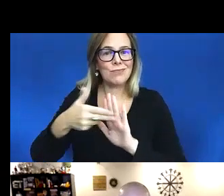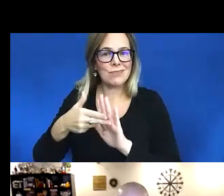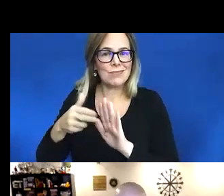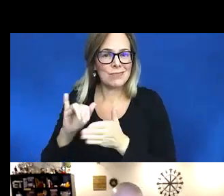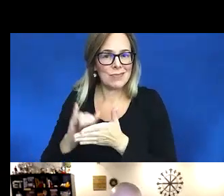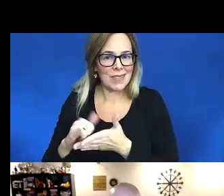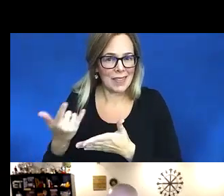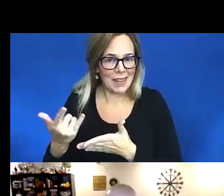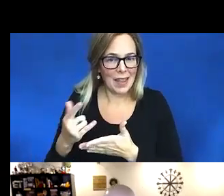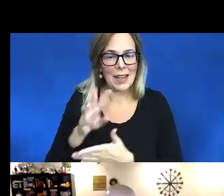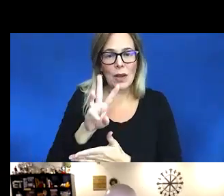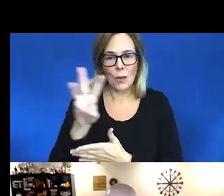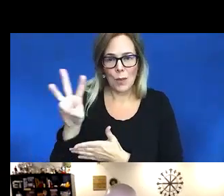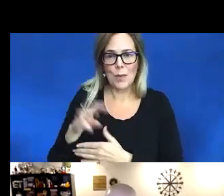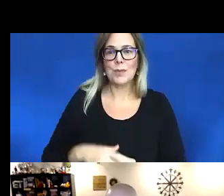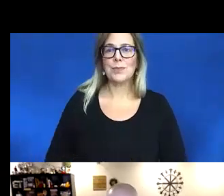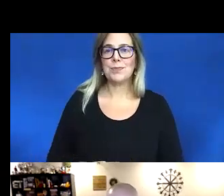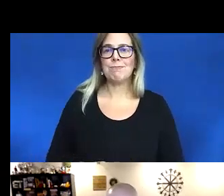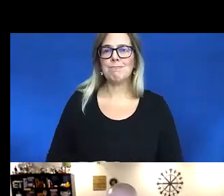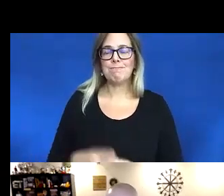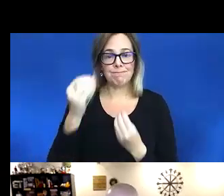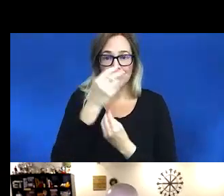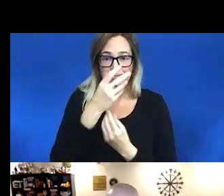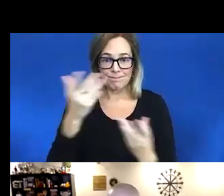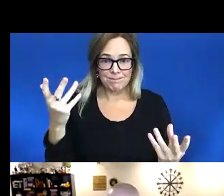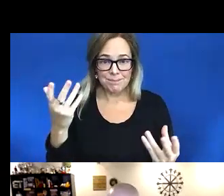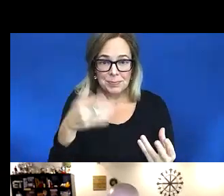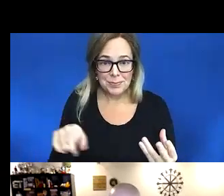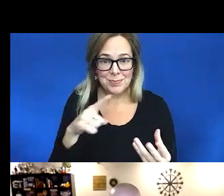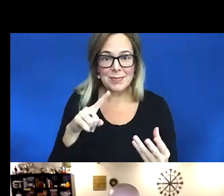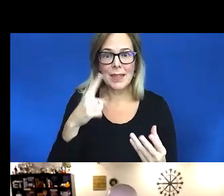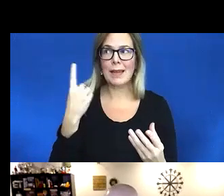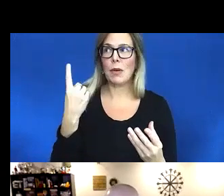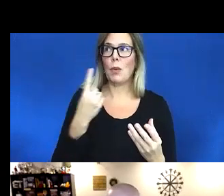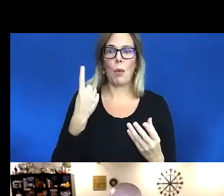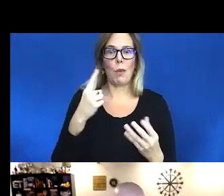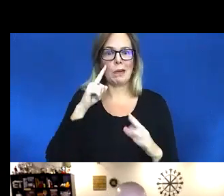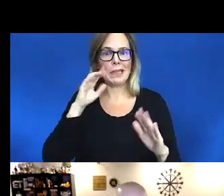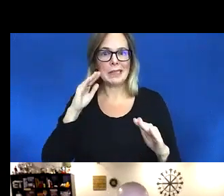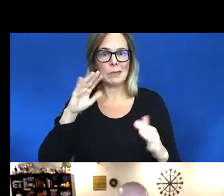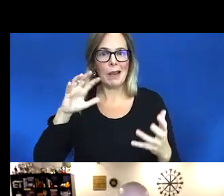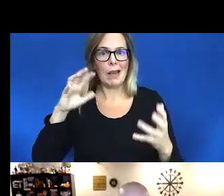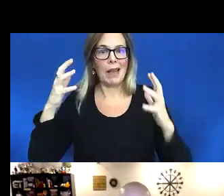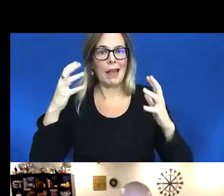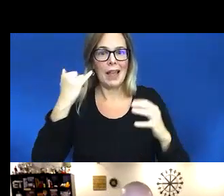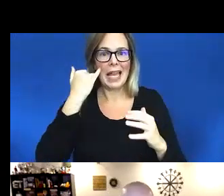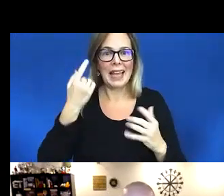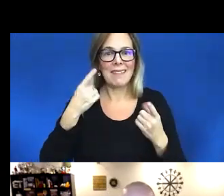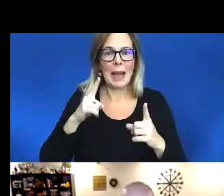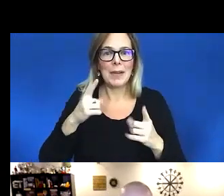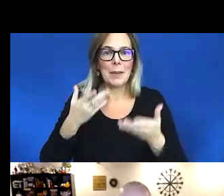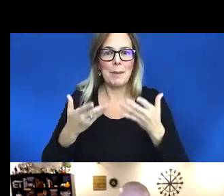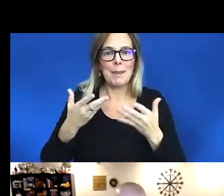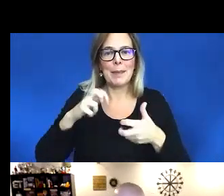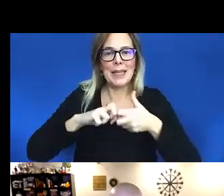site. But I want to assure everybody, the only disruption we anticipate is if you happen to run into a little bit of an issue on your mobile